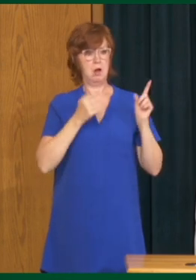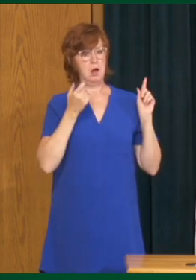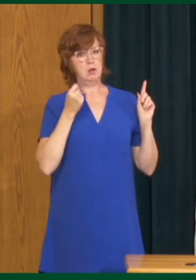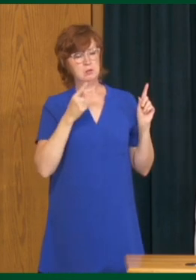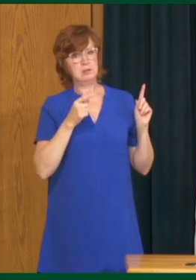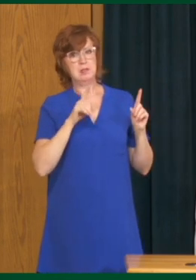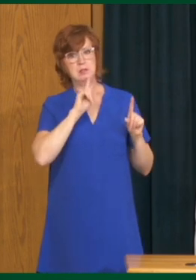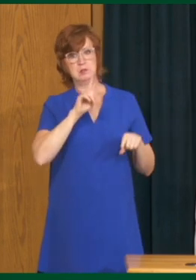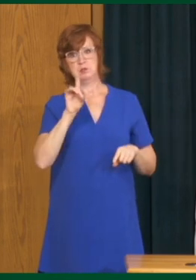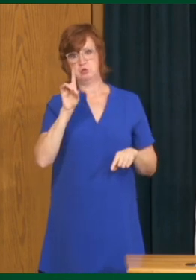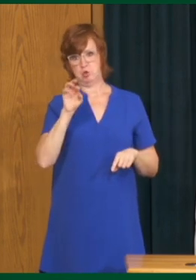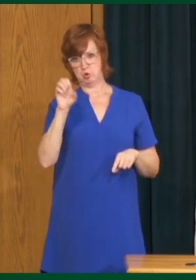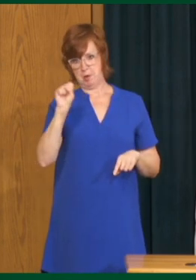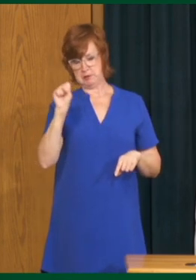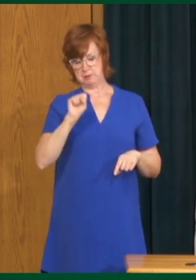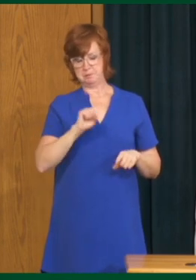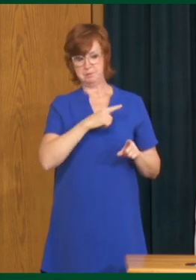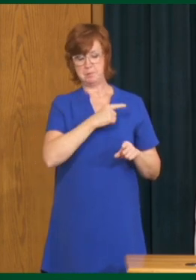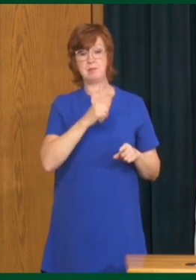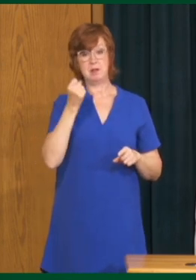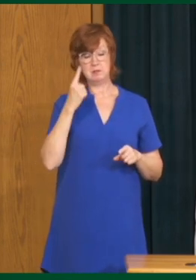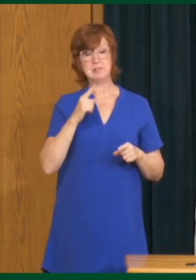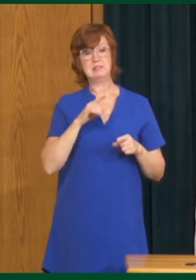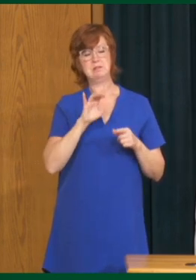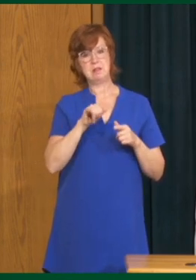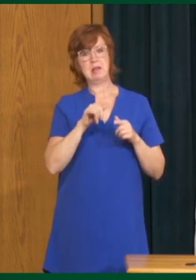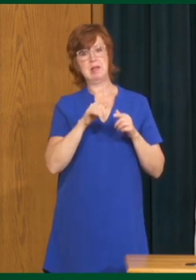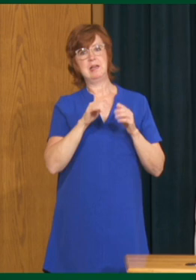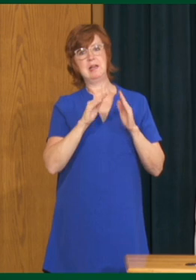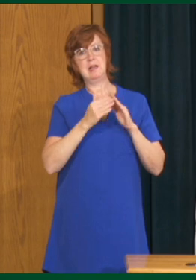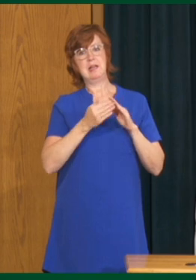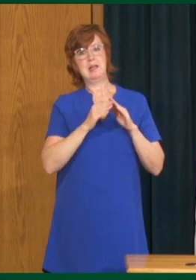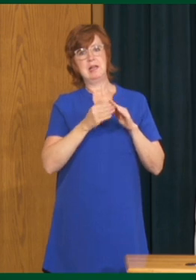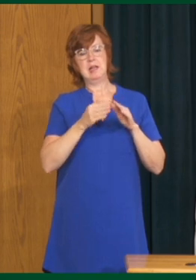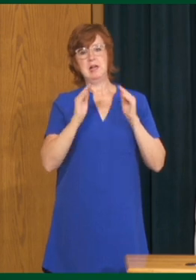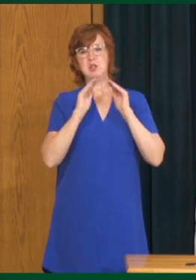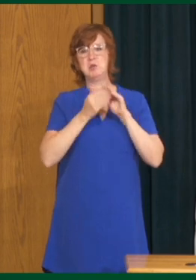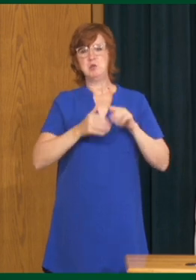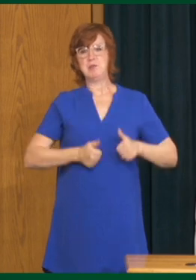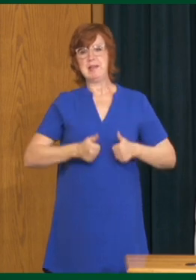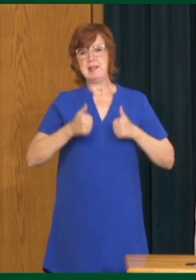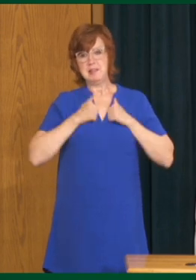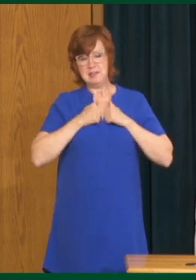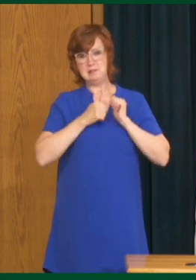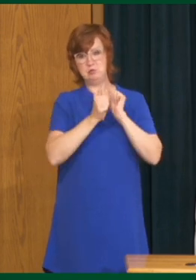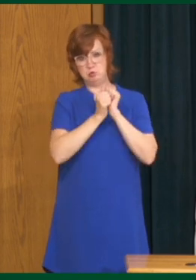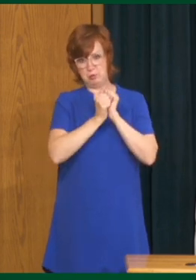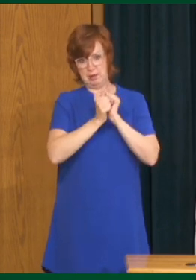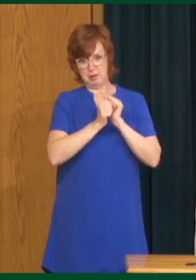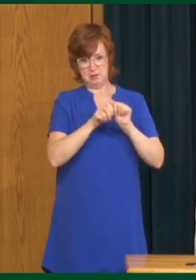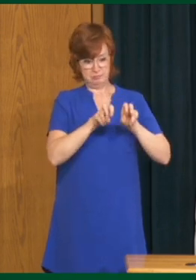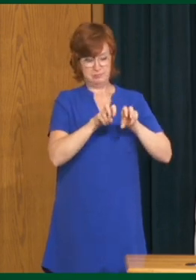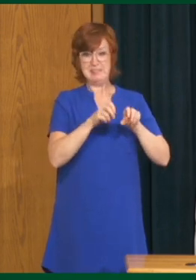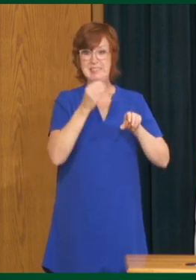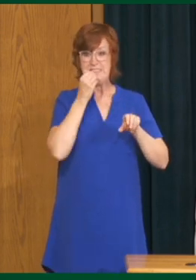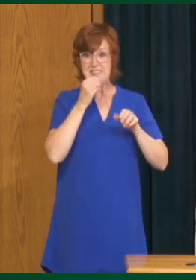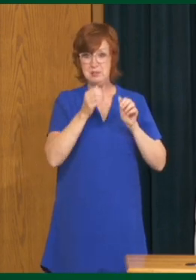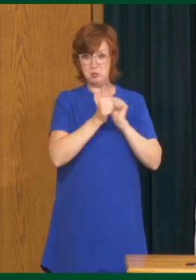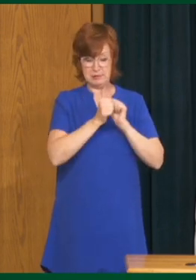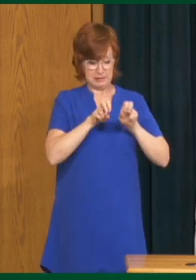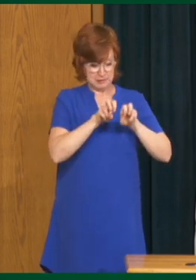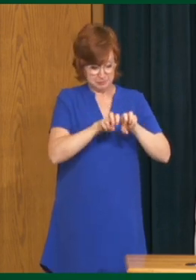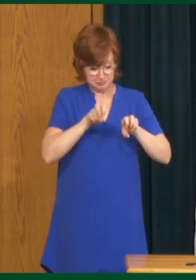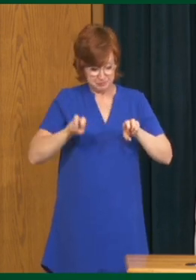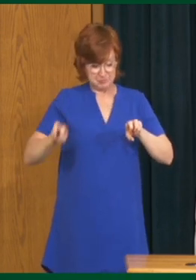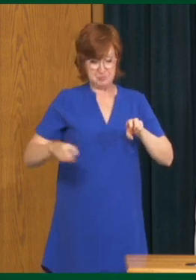specific settings, in communal living arrangements, where there may well be a recommendation by public health for mask